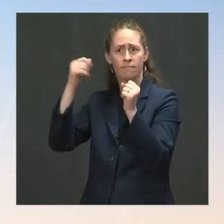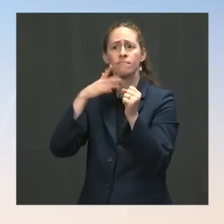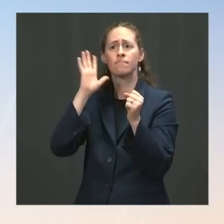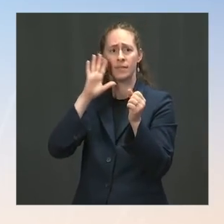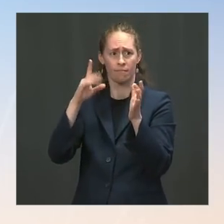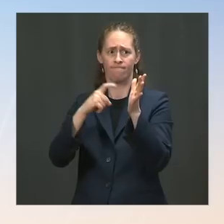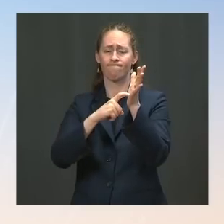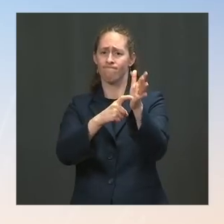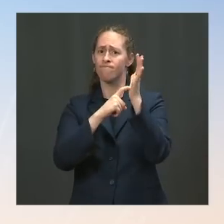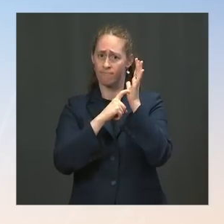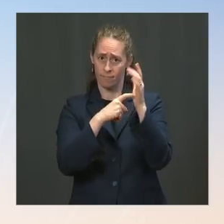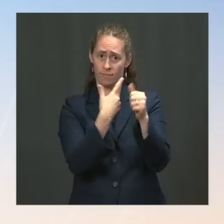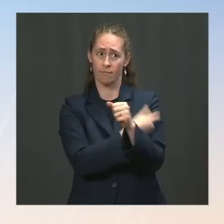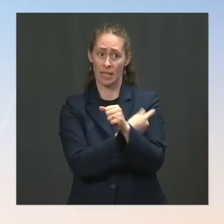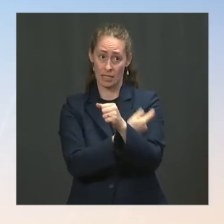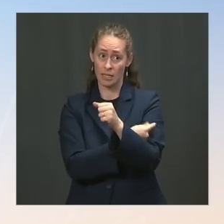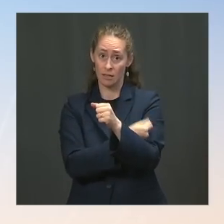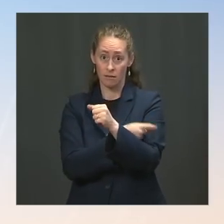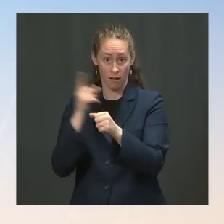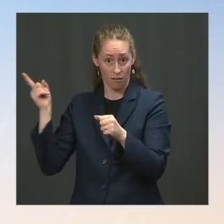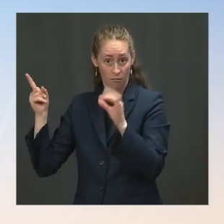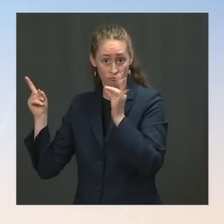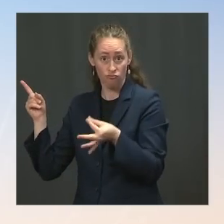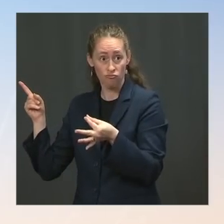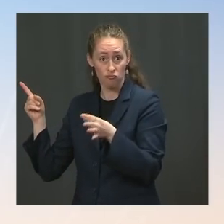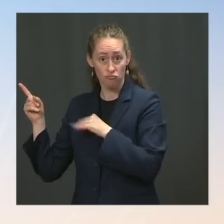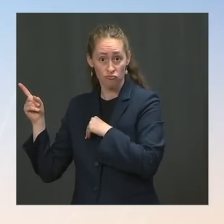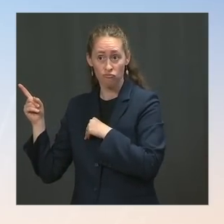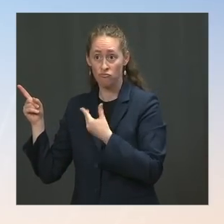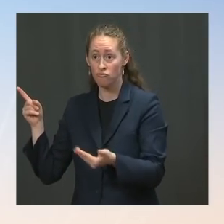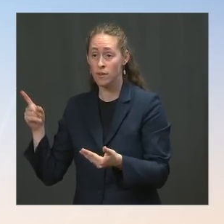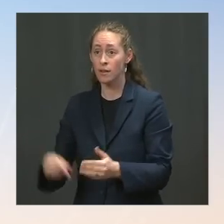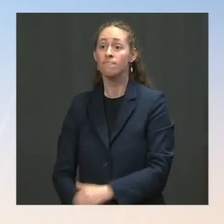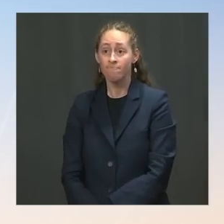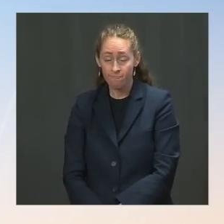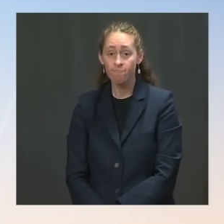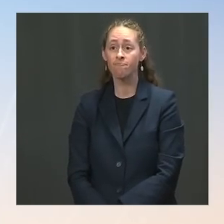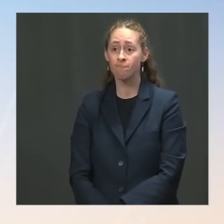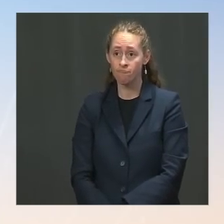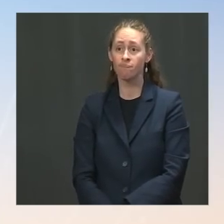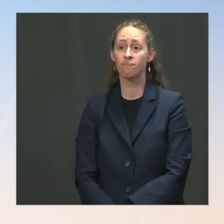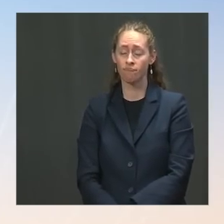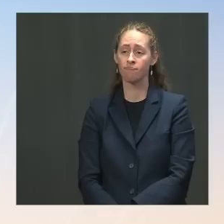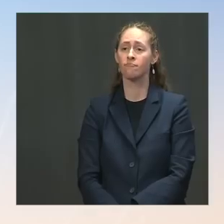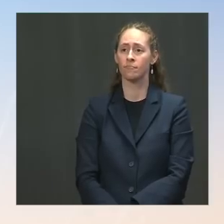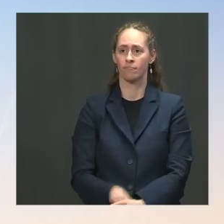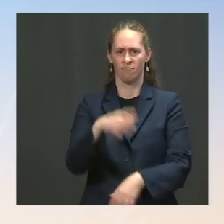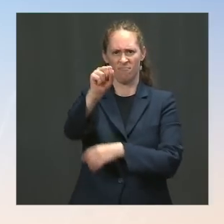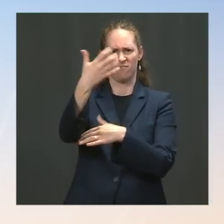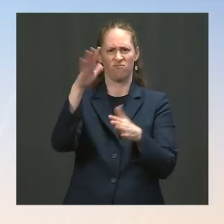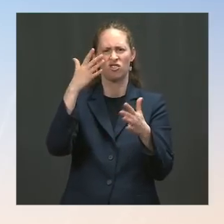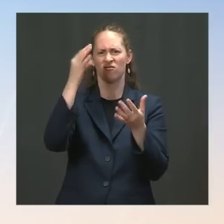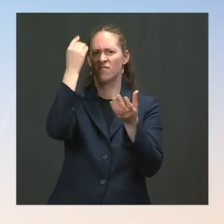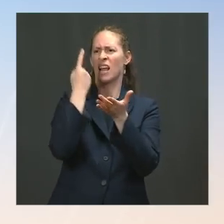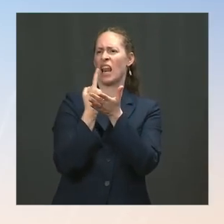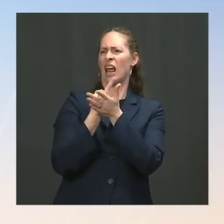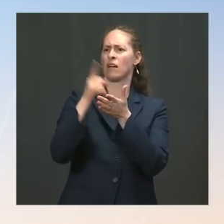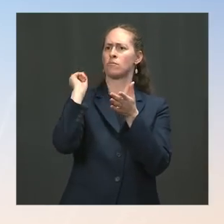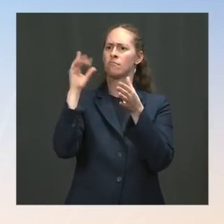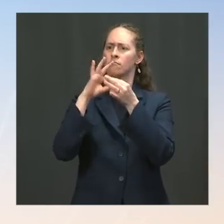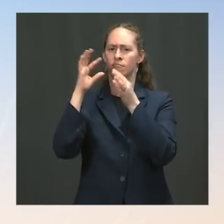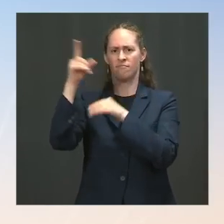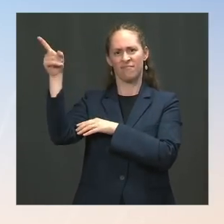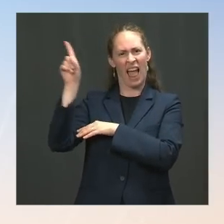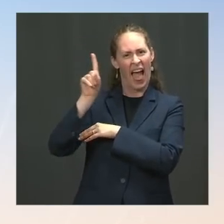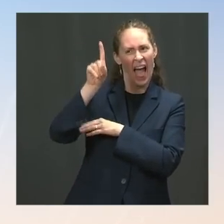that mandate? Sure. Well, the president announced last week that he was asking the Secretary of Defense and the Defense Department to look into how and when they